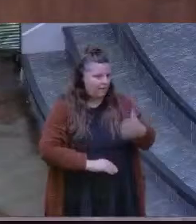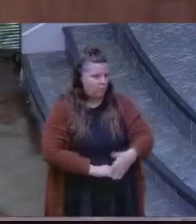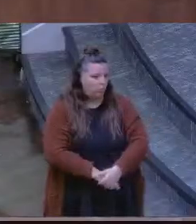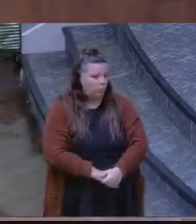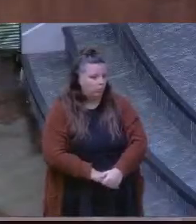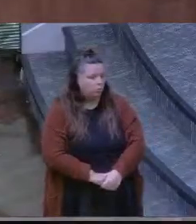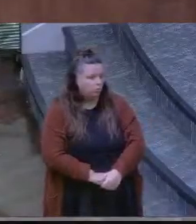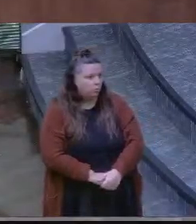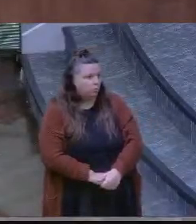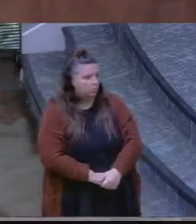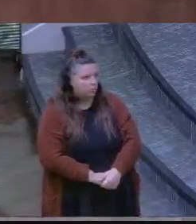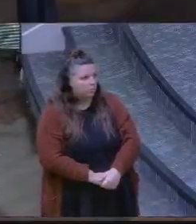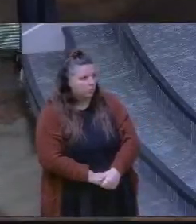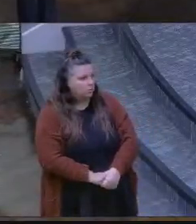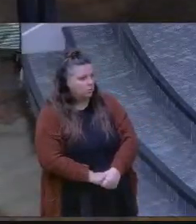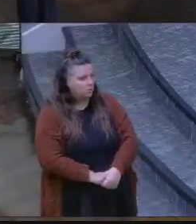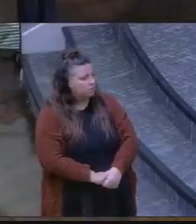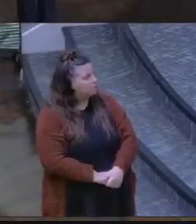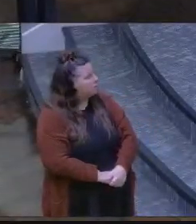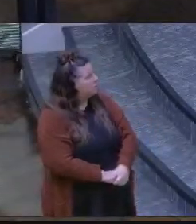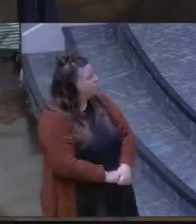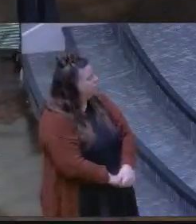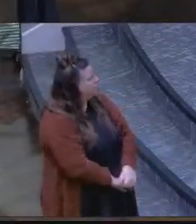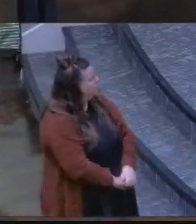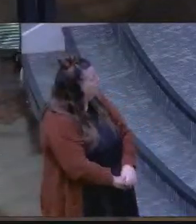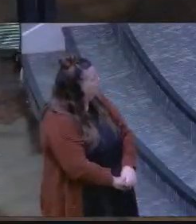Dr. Askew.